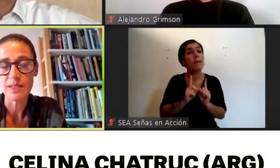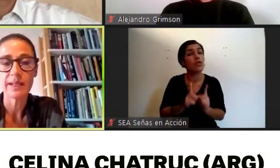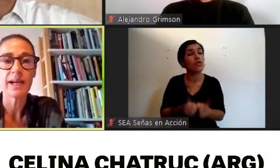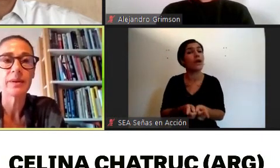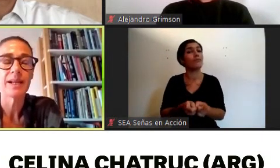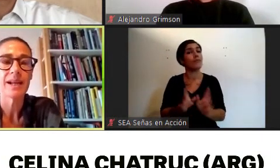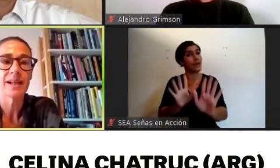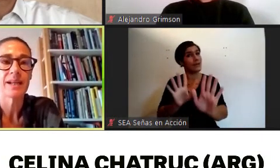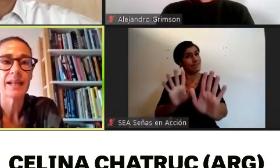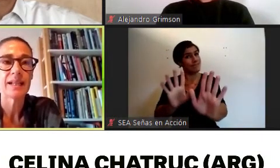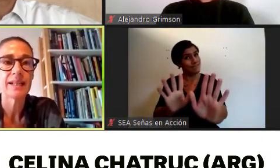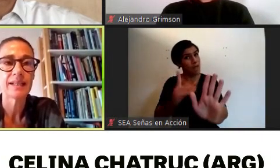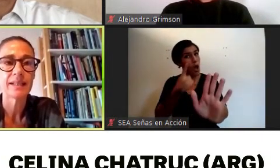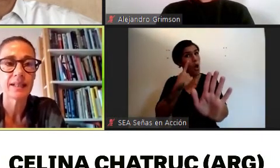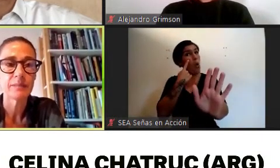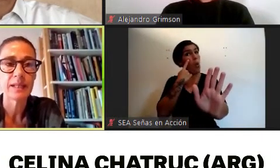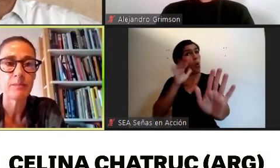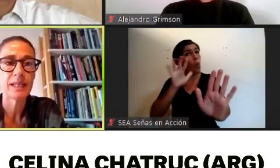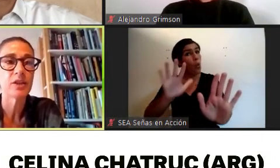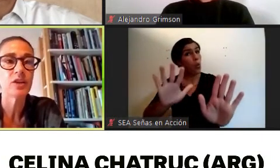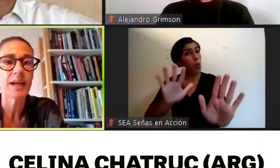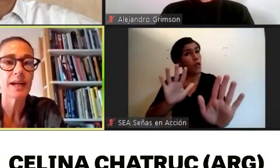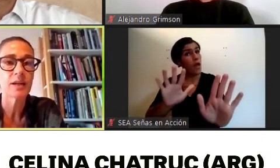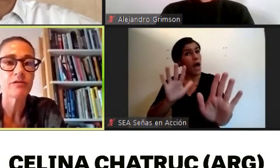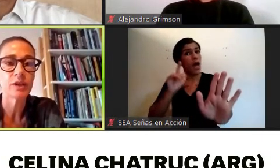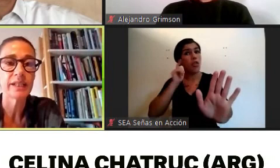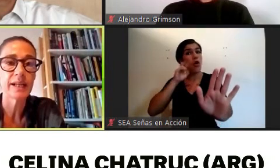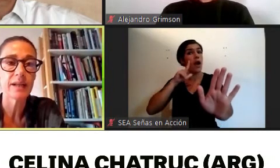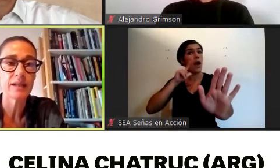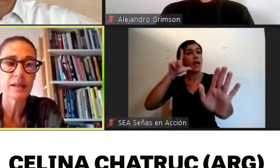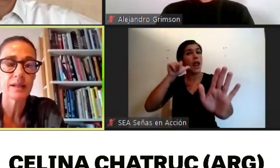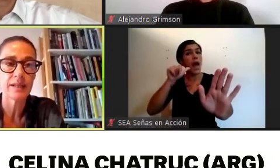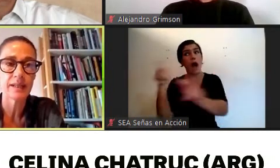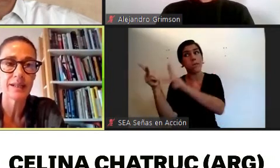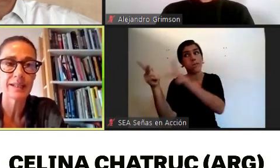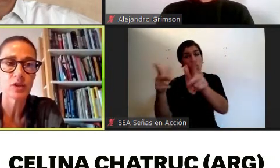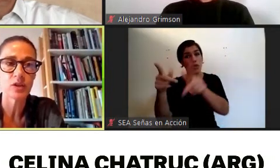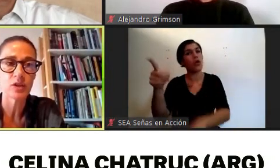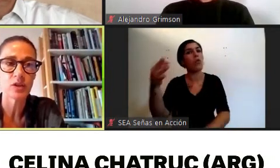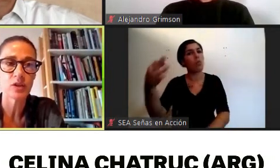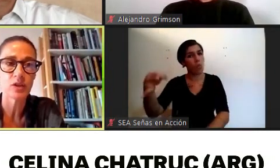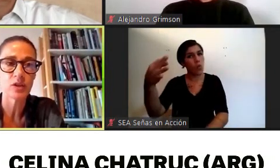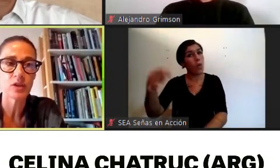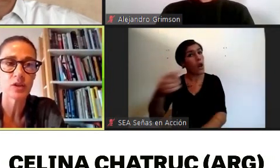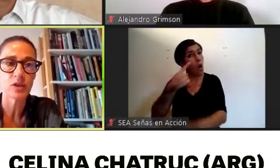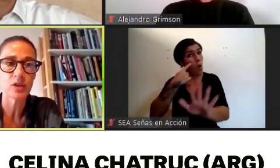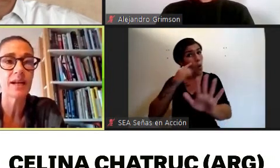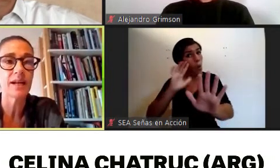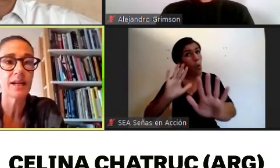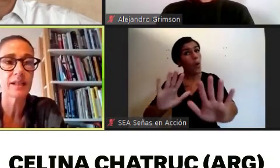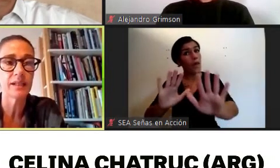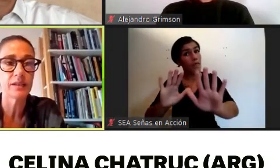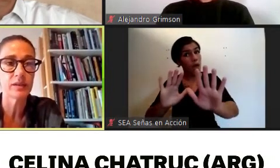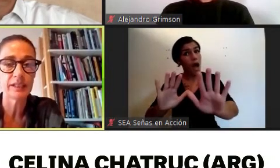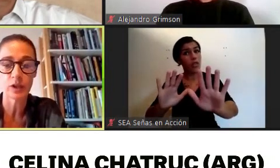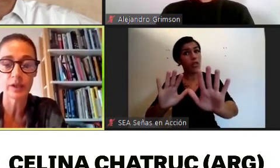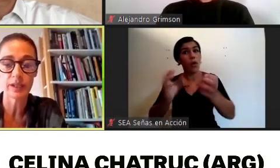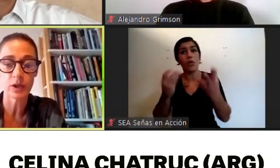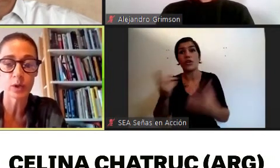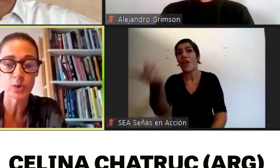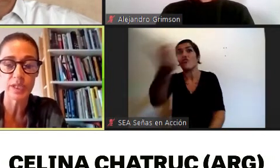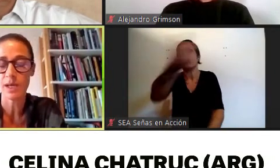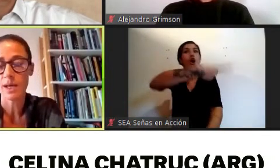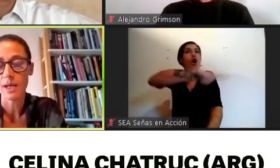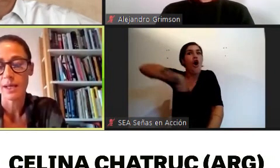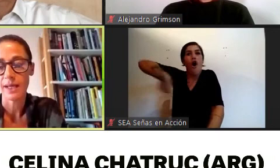be careful, as Gabriela Rangel says, so that we don't run the danger of cacophony, where we will